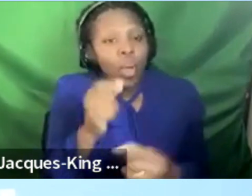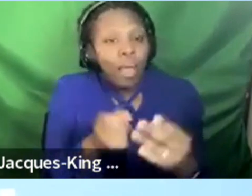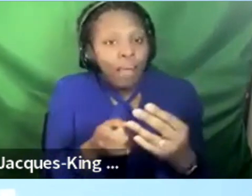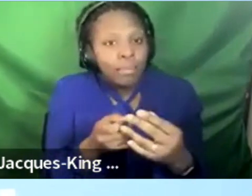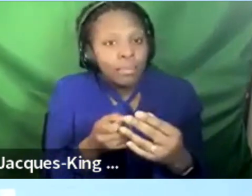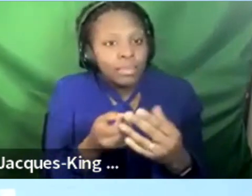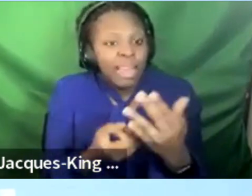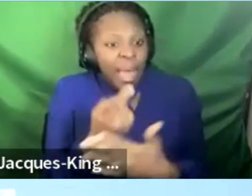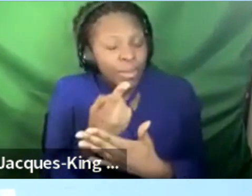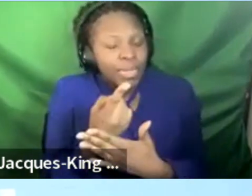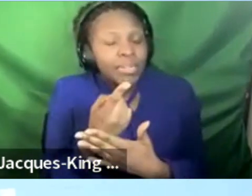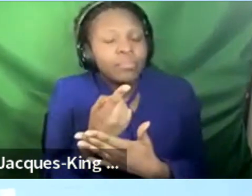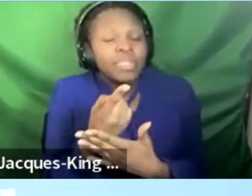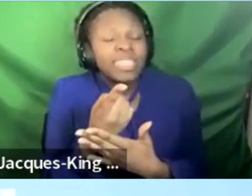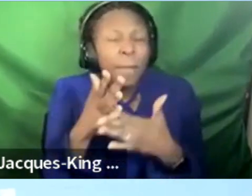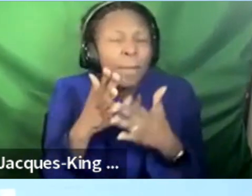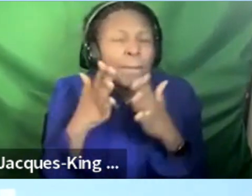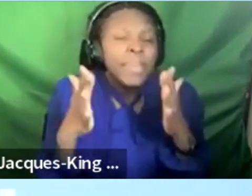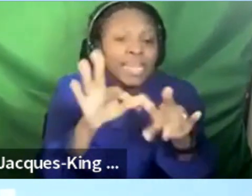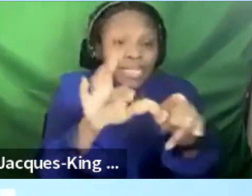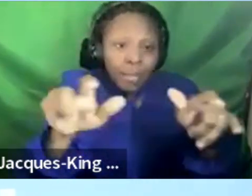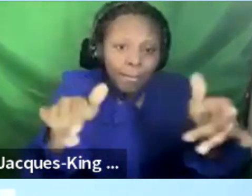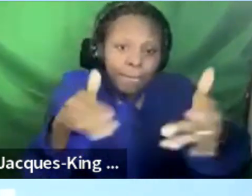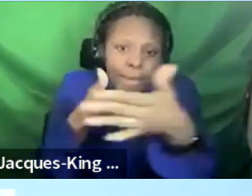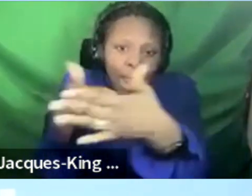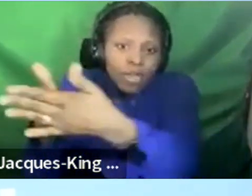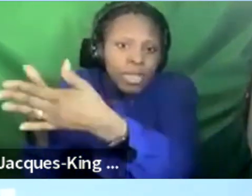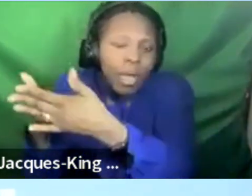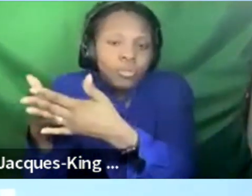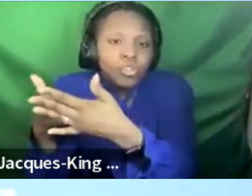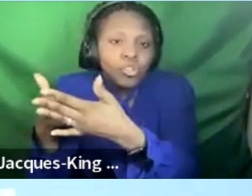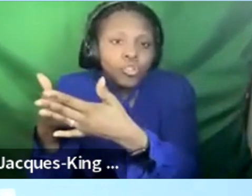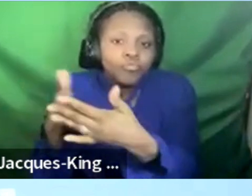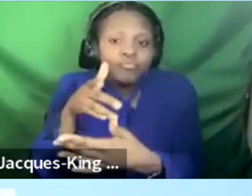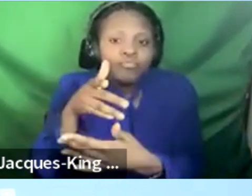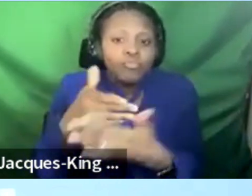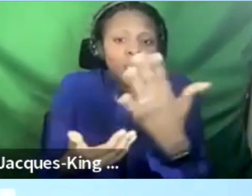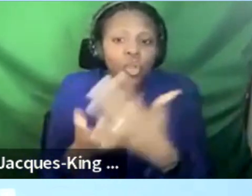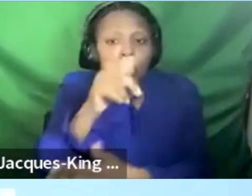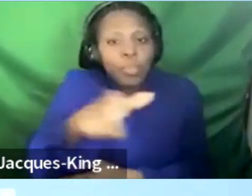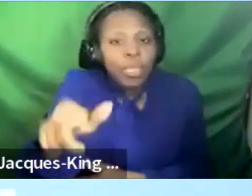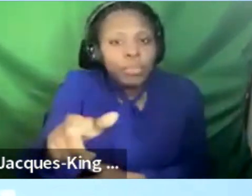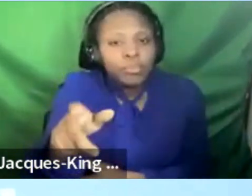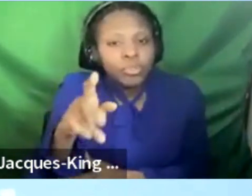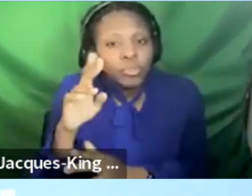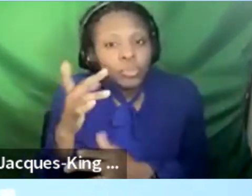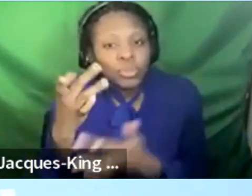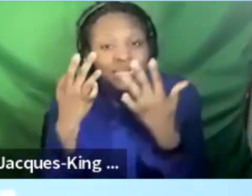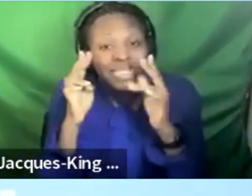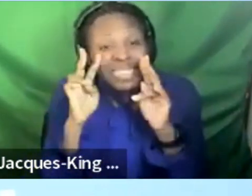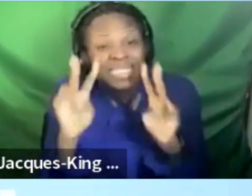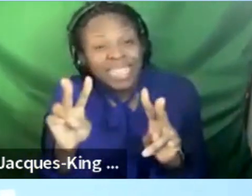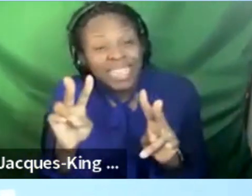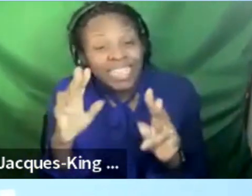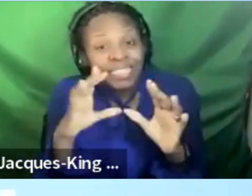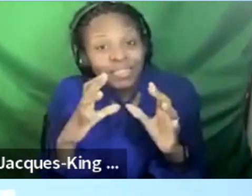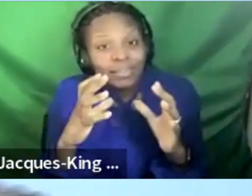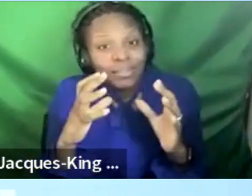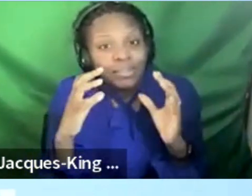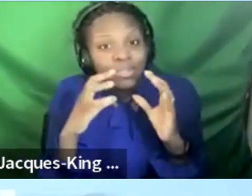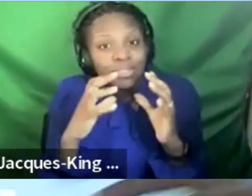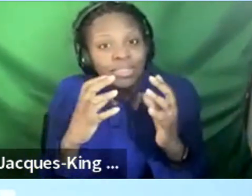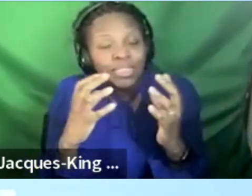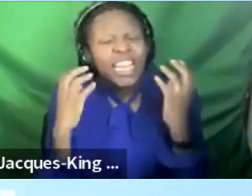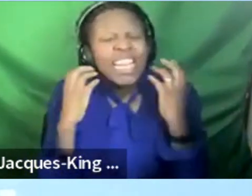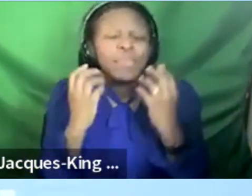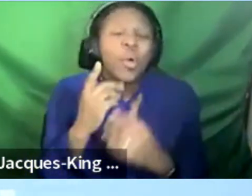what was going on, even if you didn't understand everything they were saying, which you know, is the biggest barrier to introducing people to Shakespeare. So it's